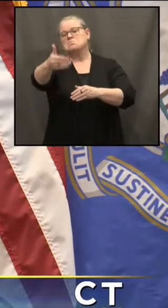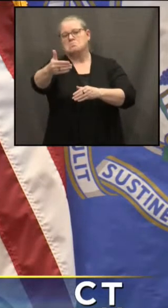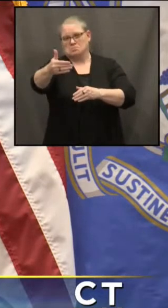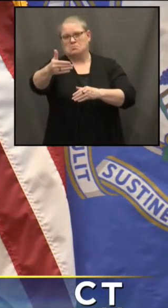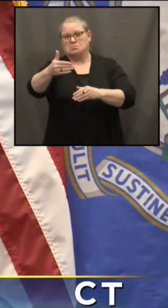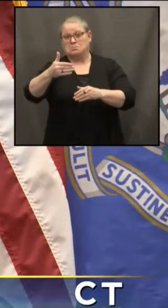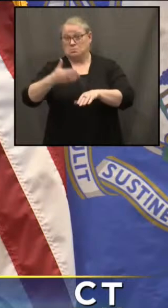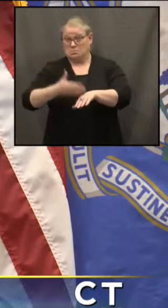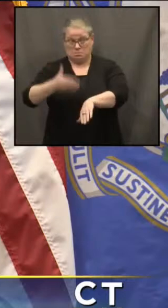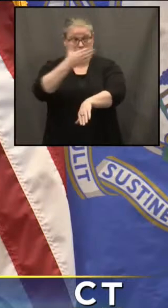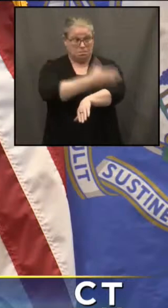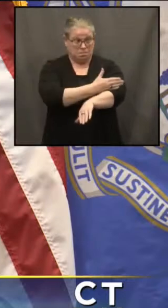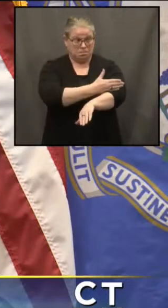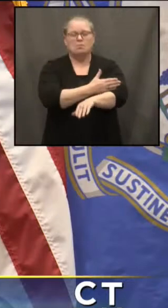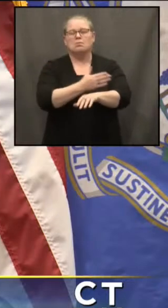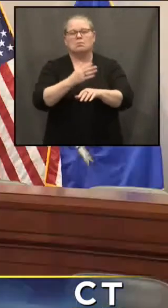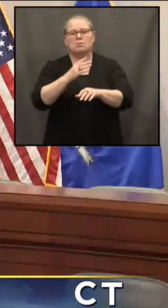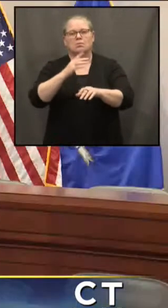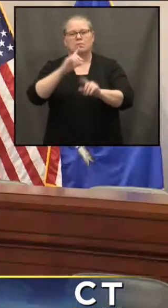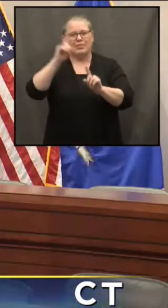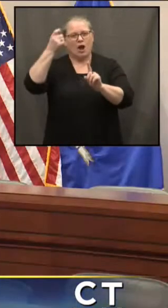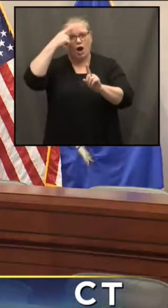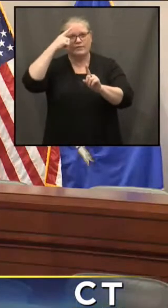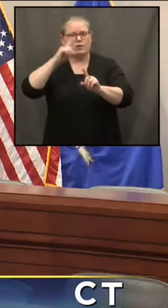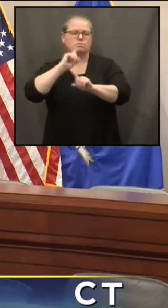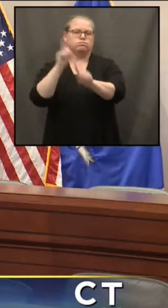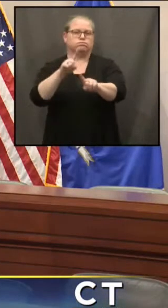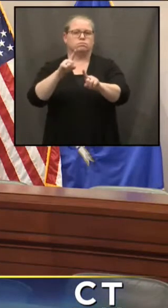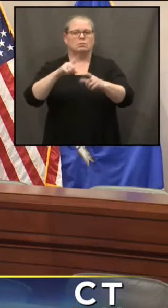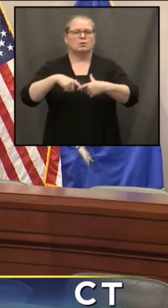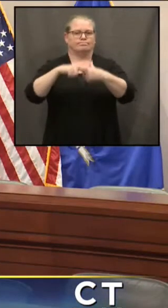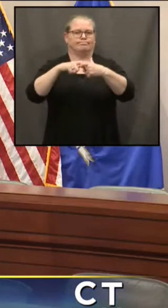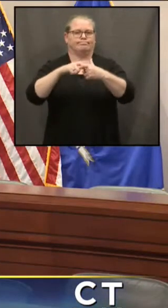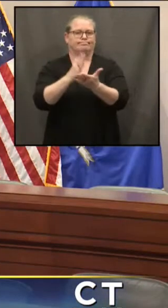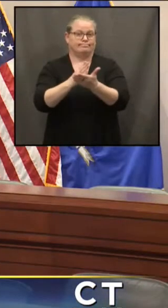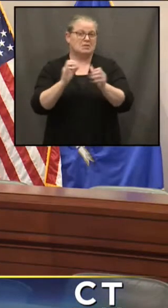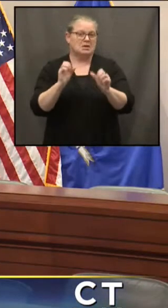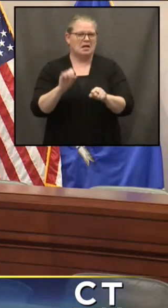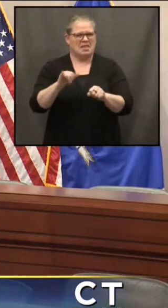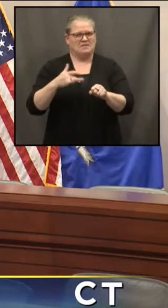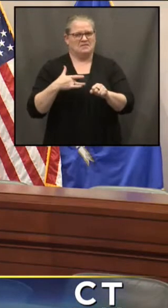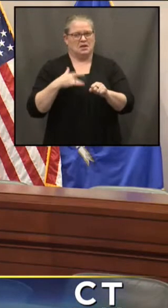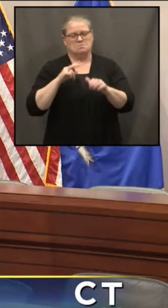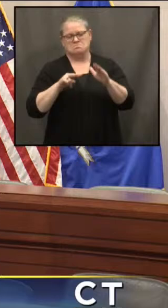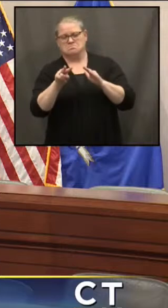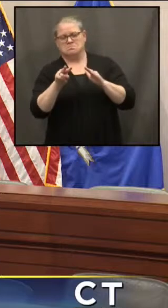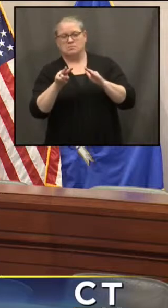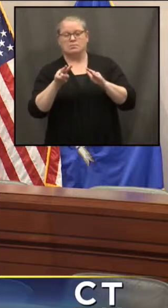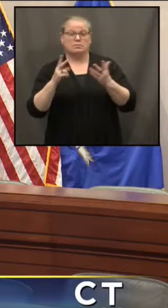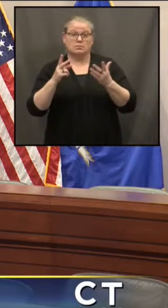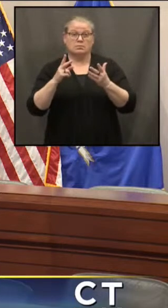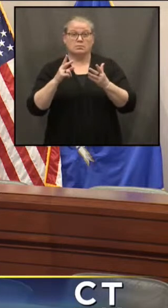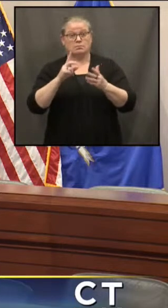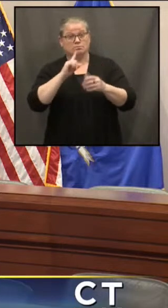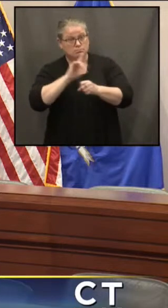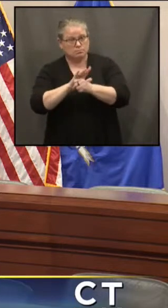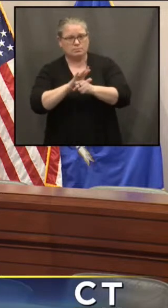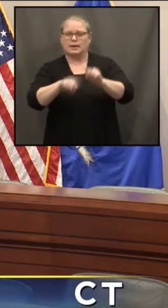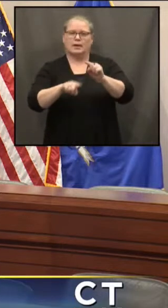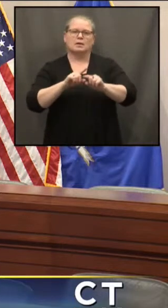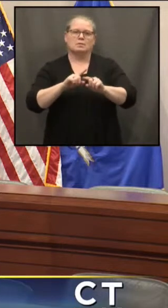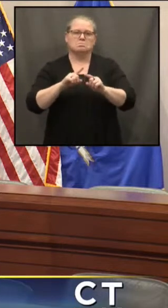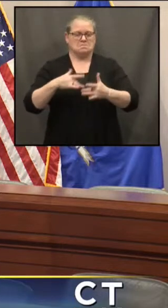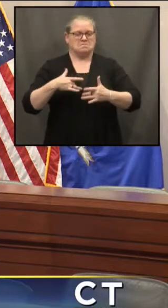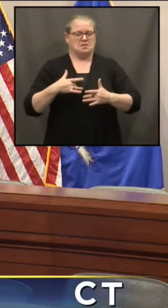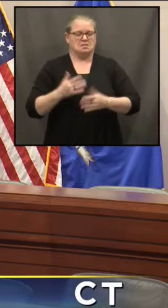Okay. You guys released some numbers today on school vaccination rates of employees. Some of them were pretty high. There was a few